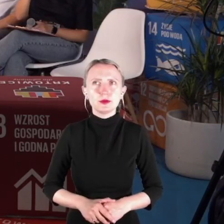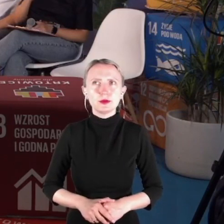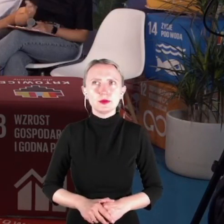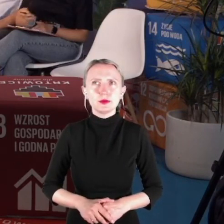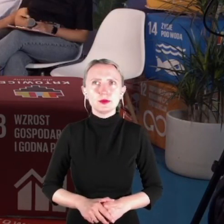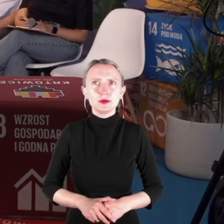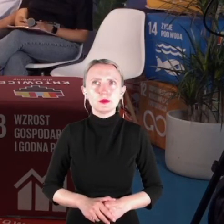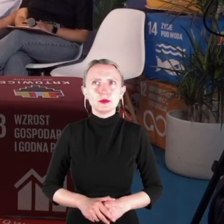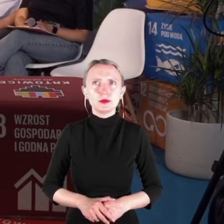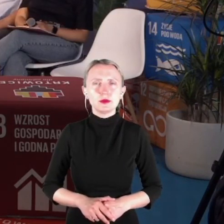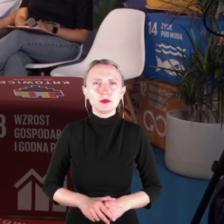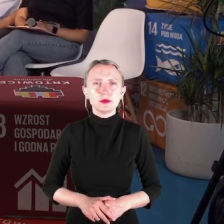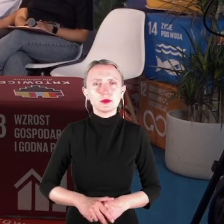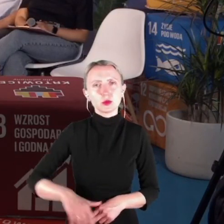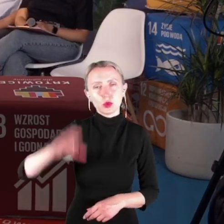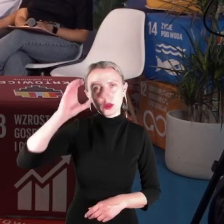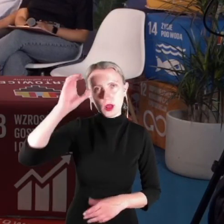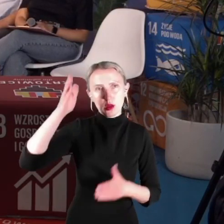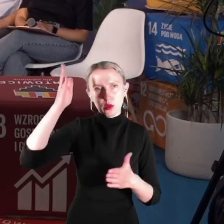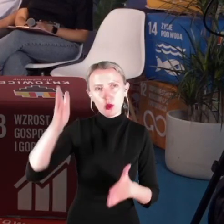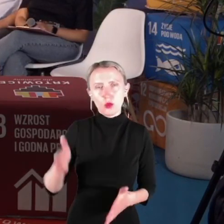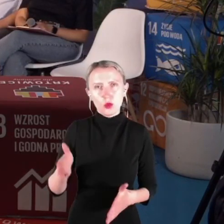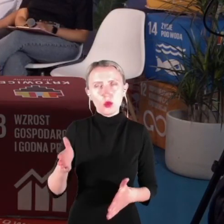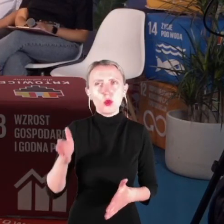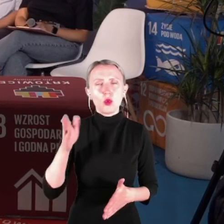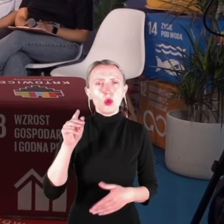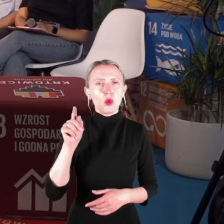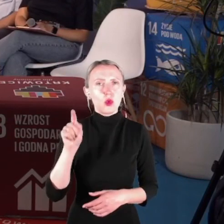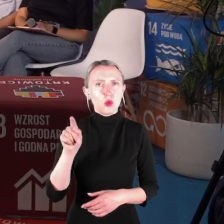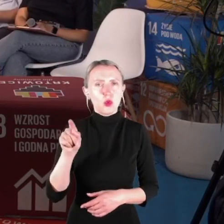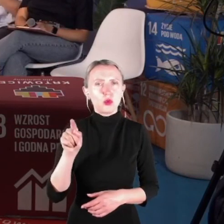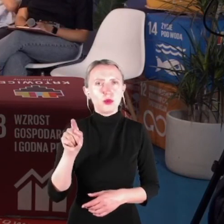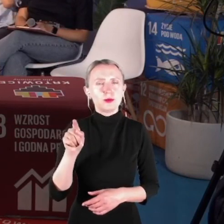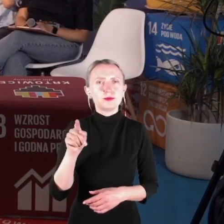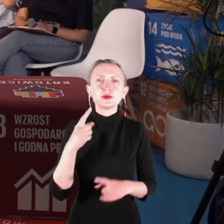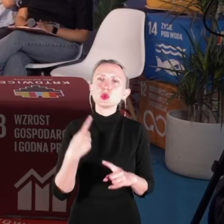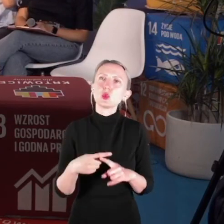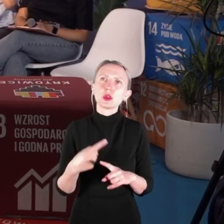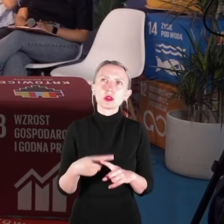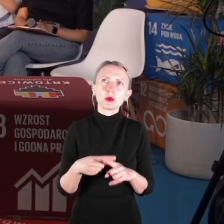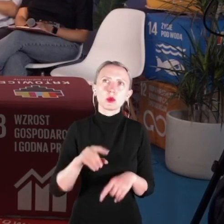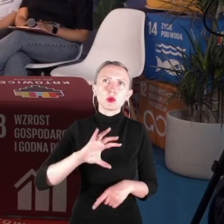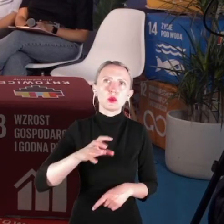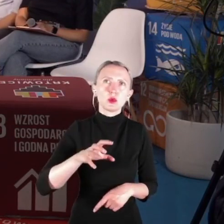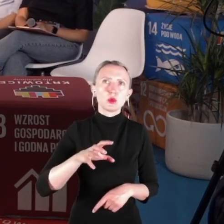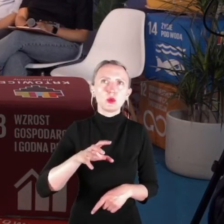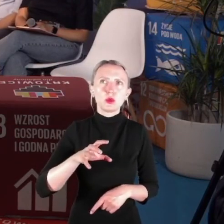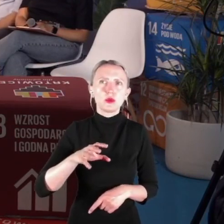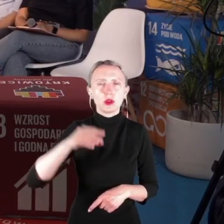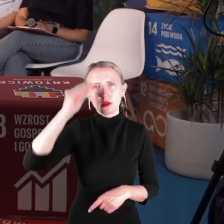a bottom-up citizen science group called Sense Makers Amsterdam, in cooperation with the police. And this